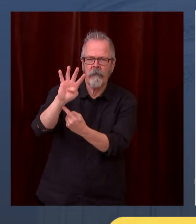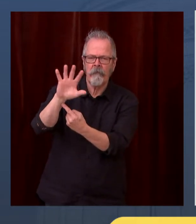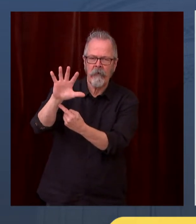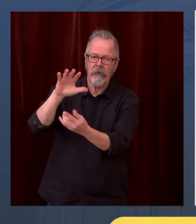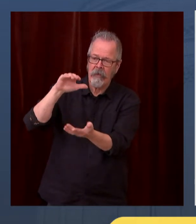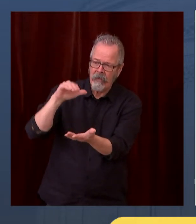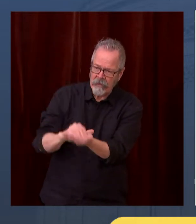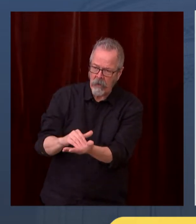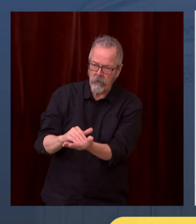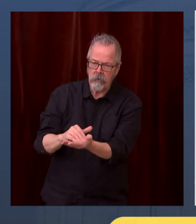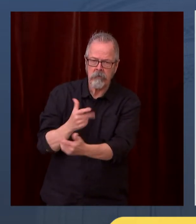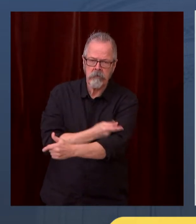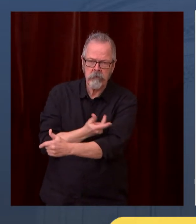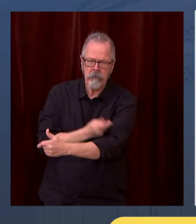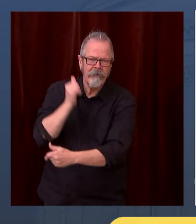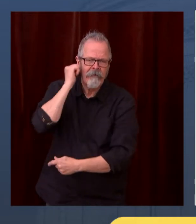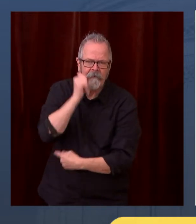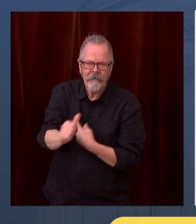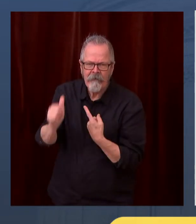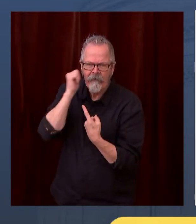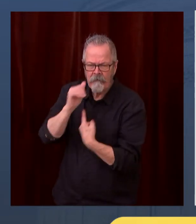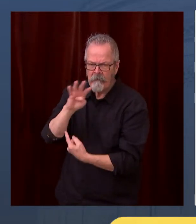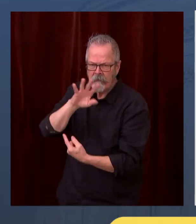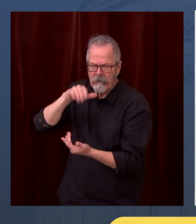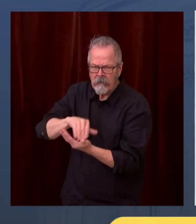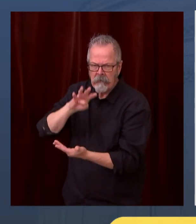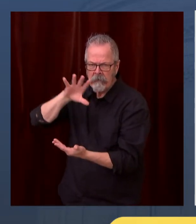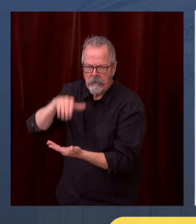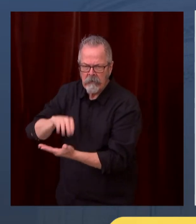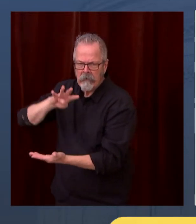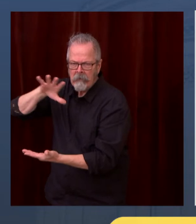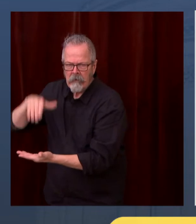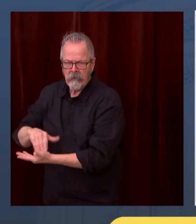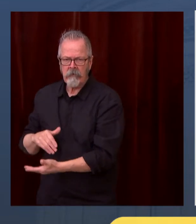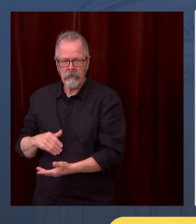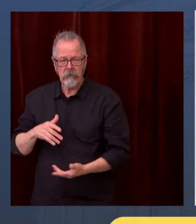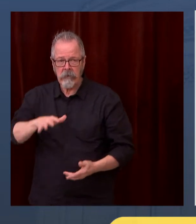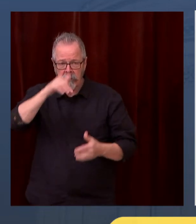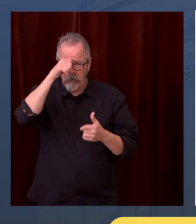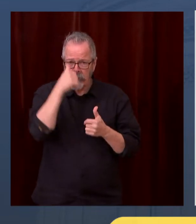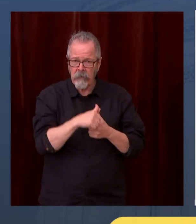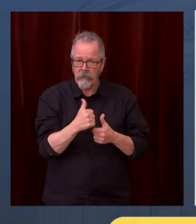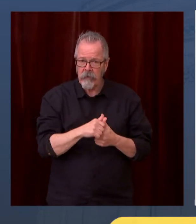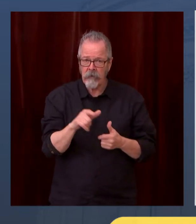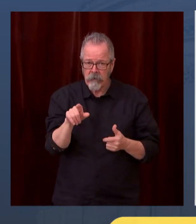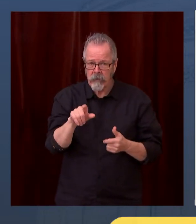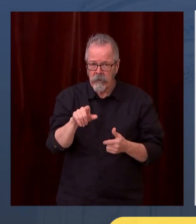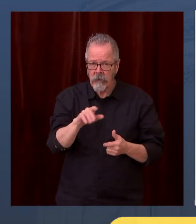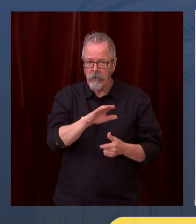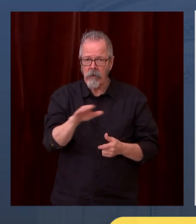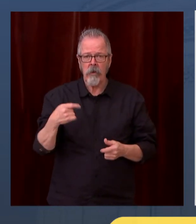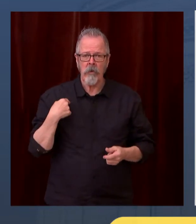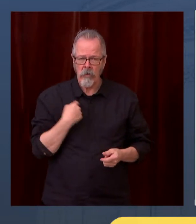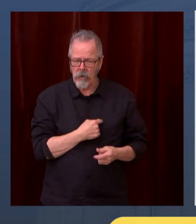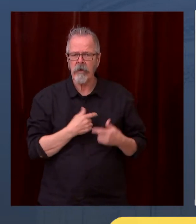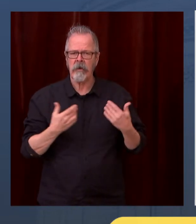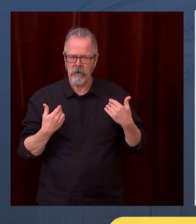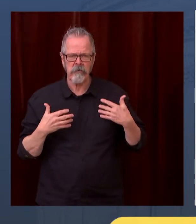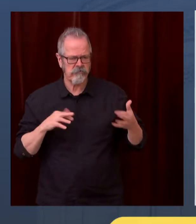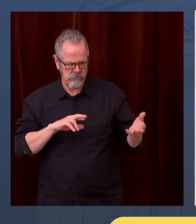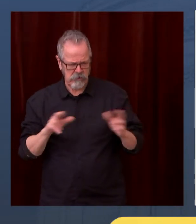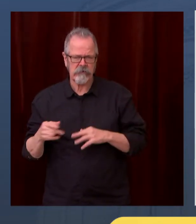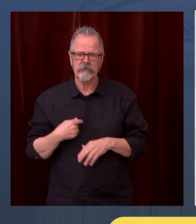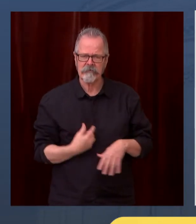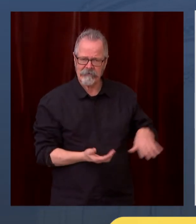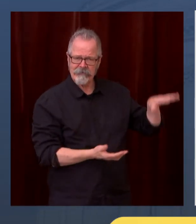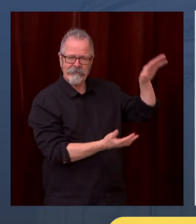just emphasize what Governor mentioned, which is that we have built the capacity already to administer 45,000